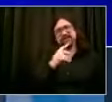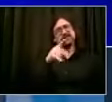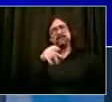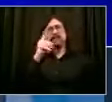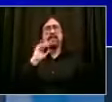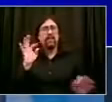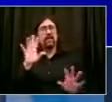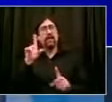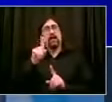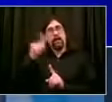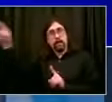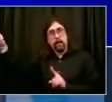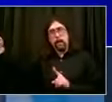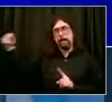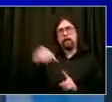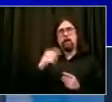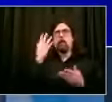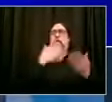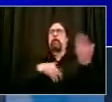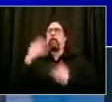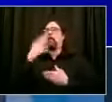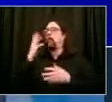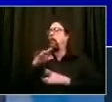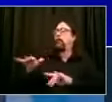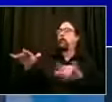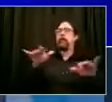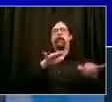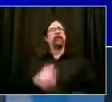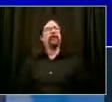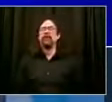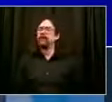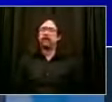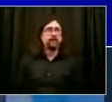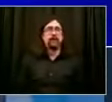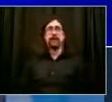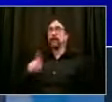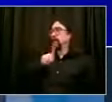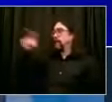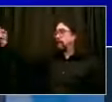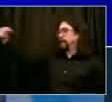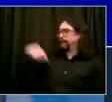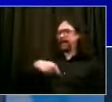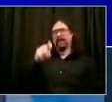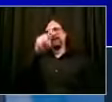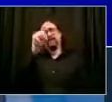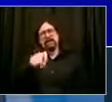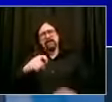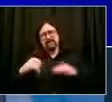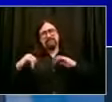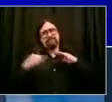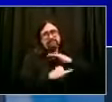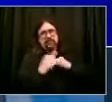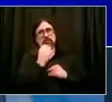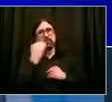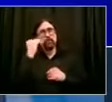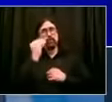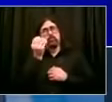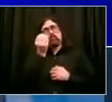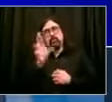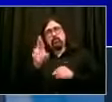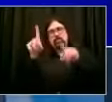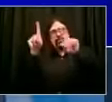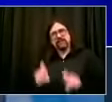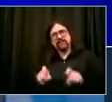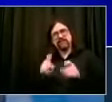Year's. Intensive travel time. We need people not to travel, but if they do, we're going to be very stringent about the